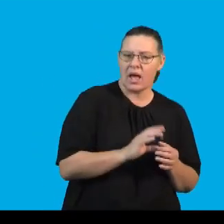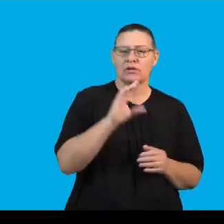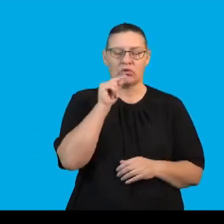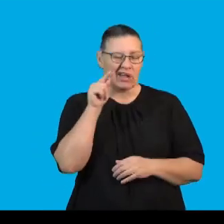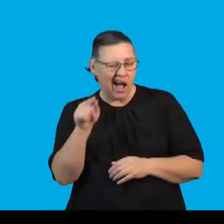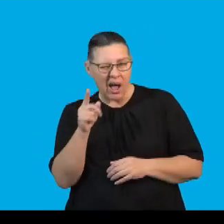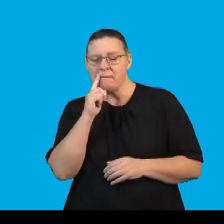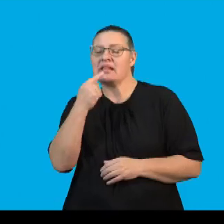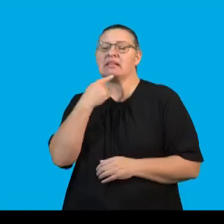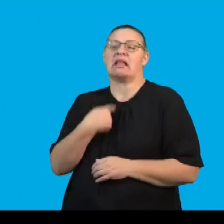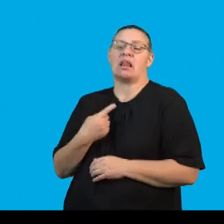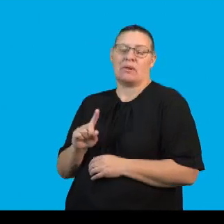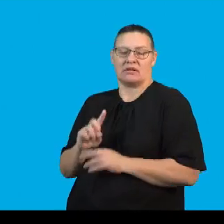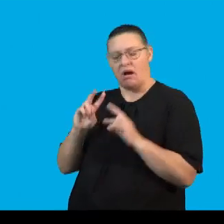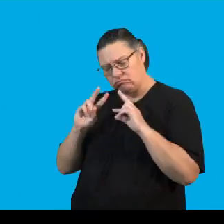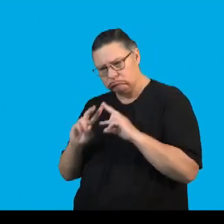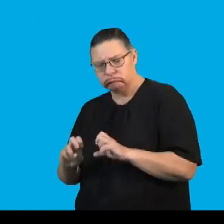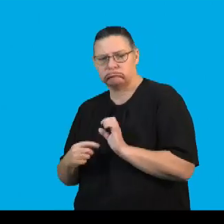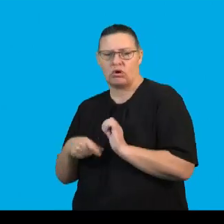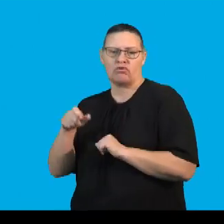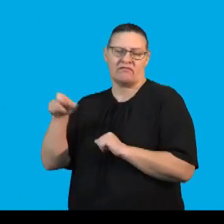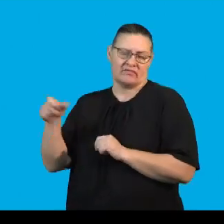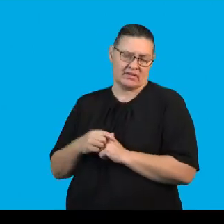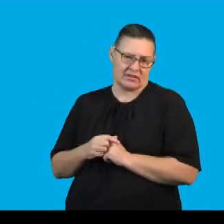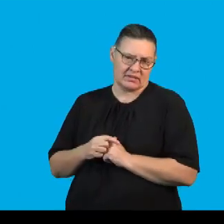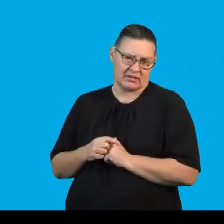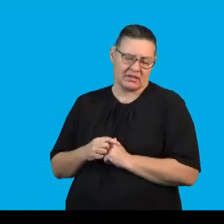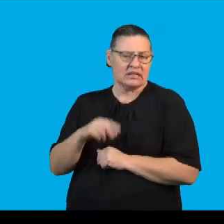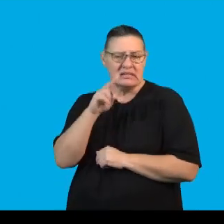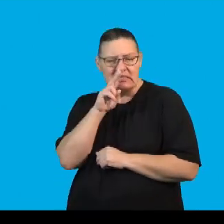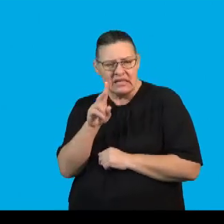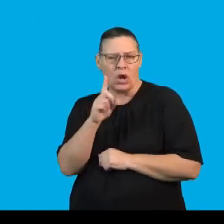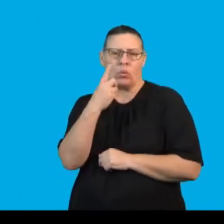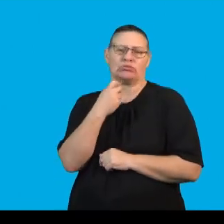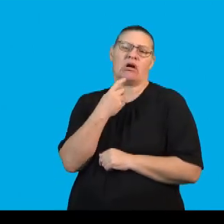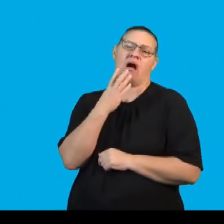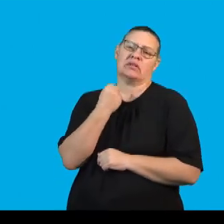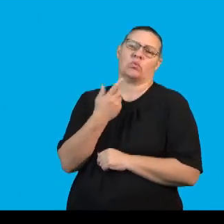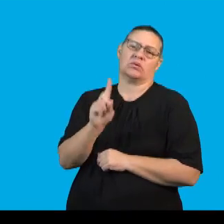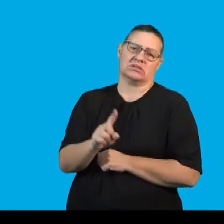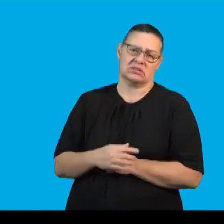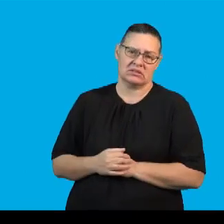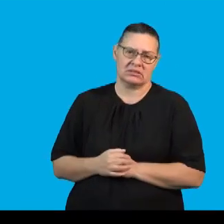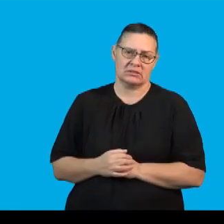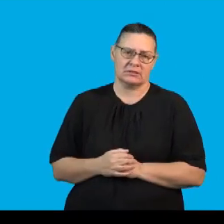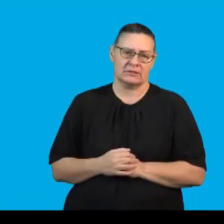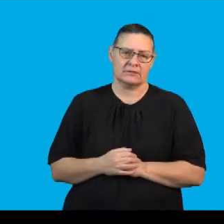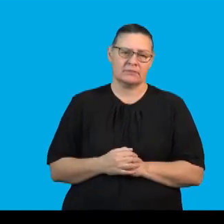relate, speak to the graph, interrogate the graph, check the question, see what the question is asking you.